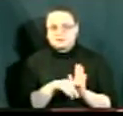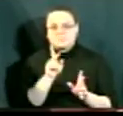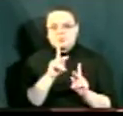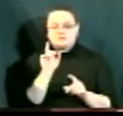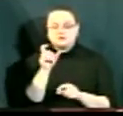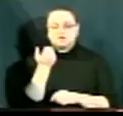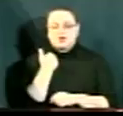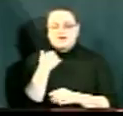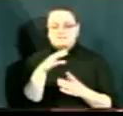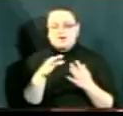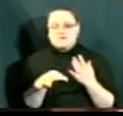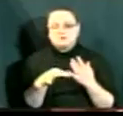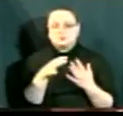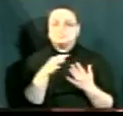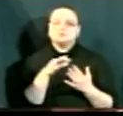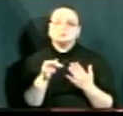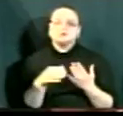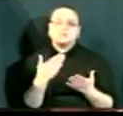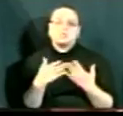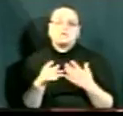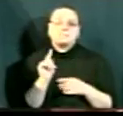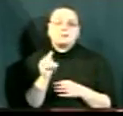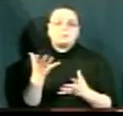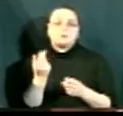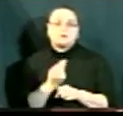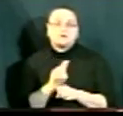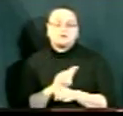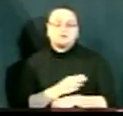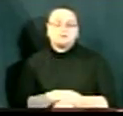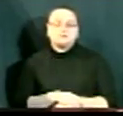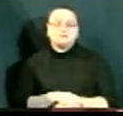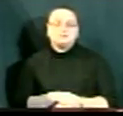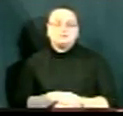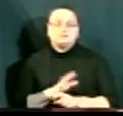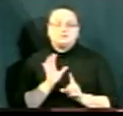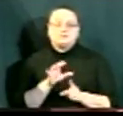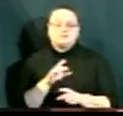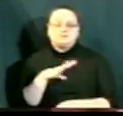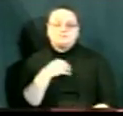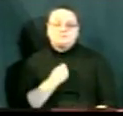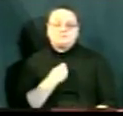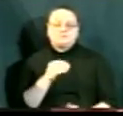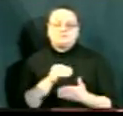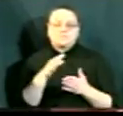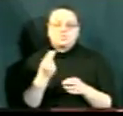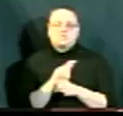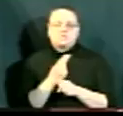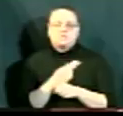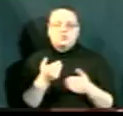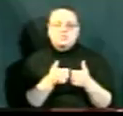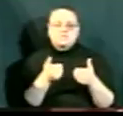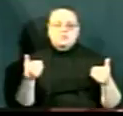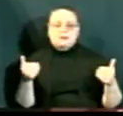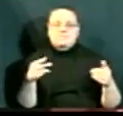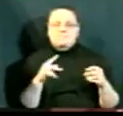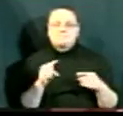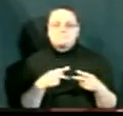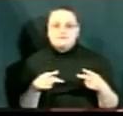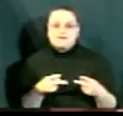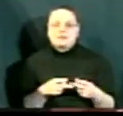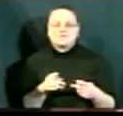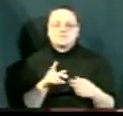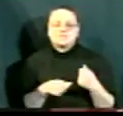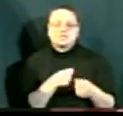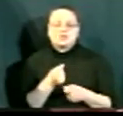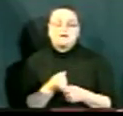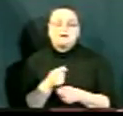should have the option of choosing what bathroom they want to use. Forcing transgender students to use segregated facilities instead